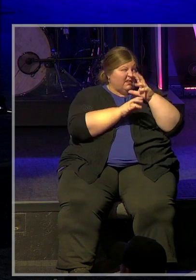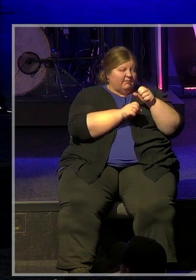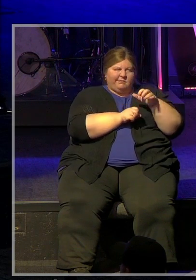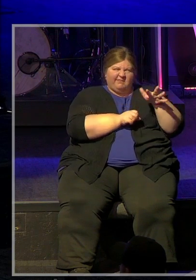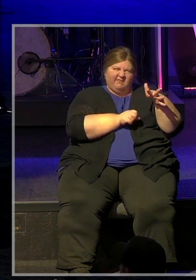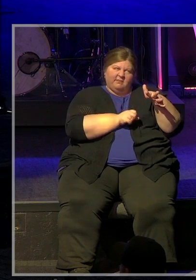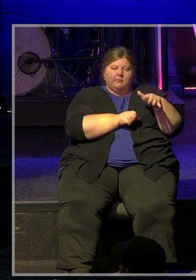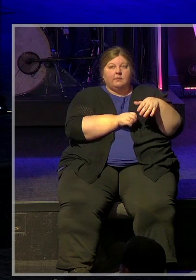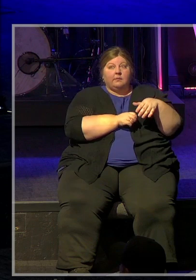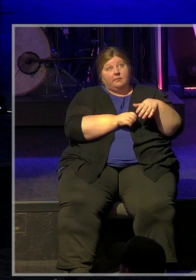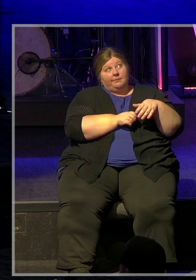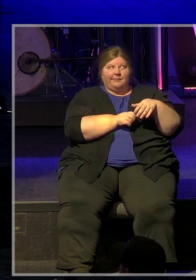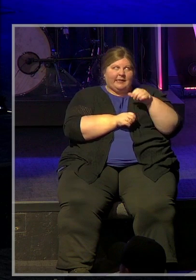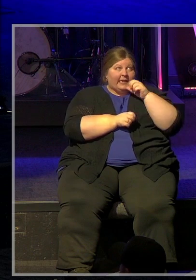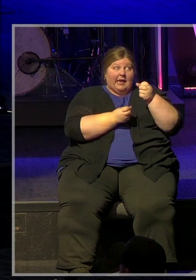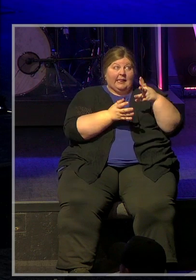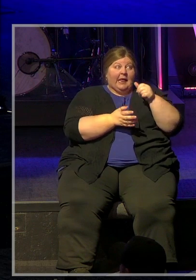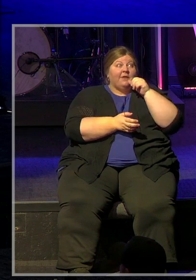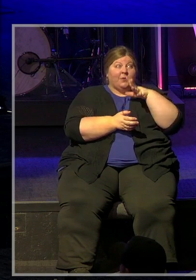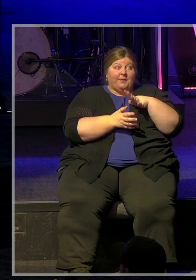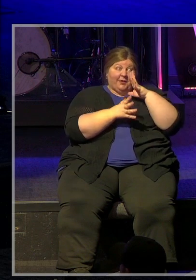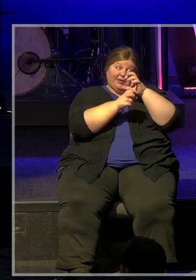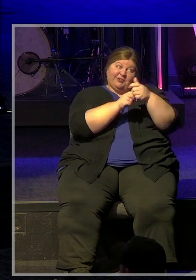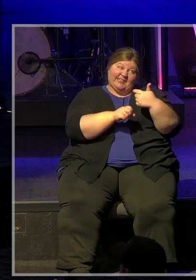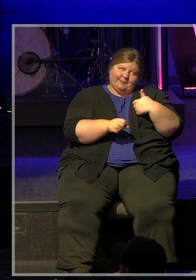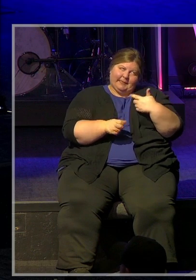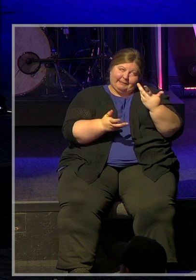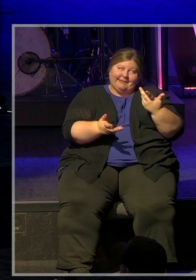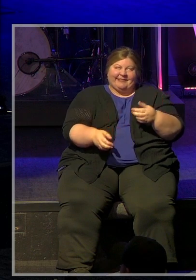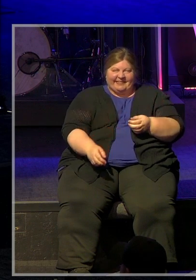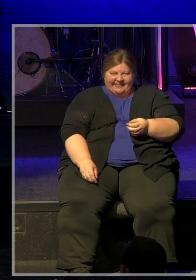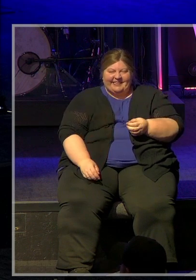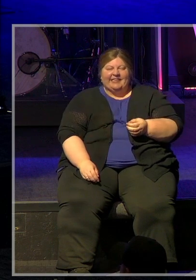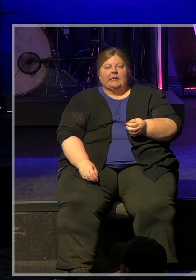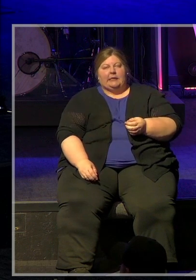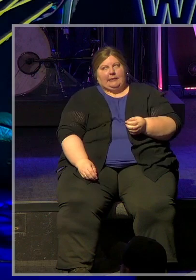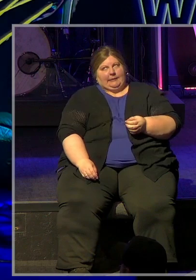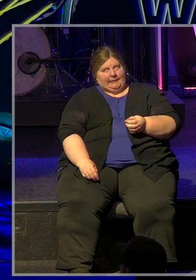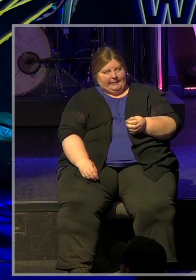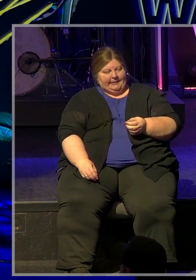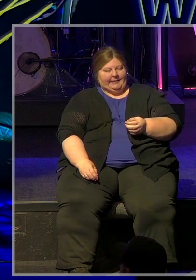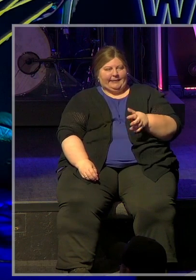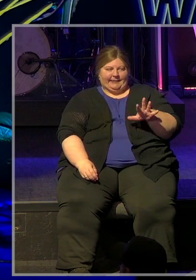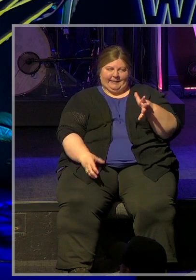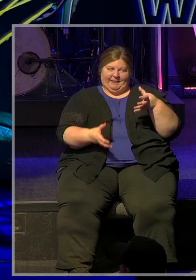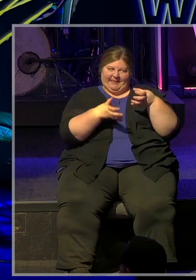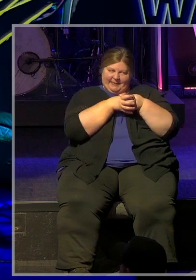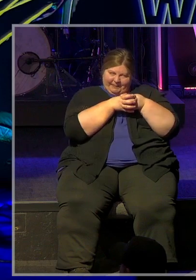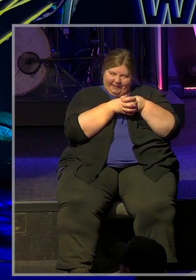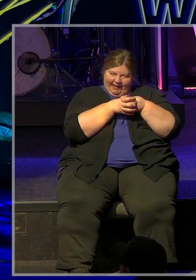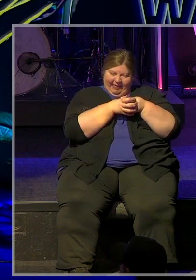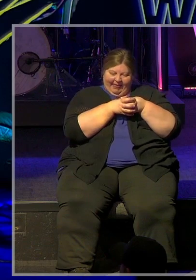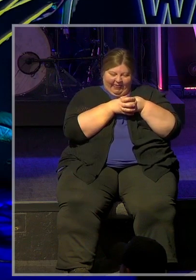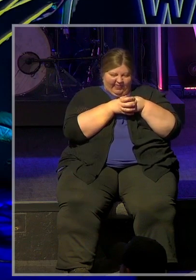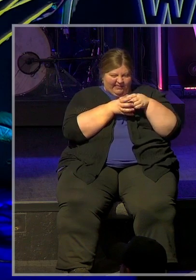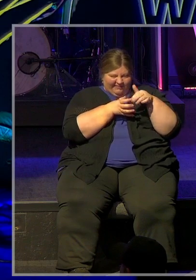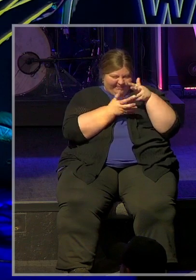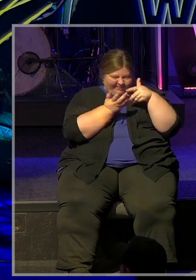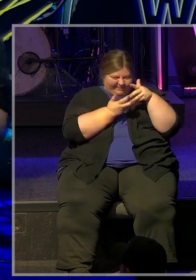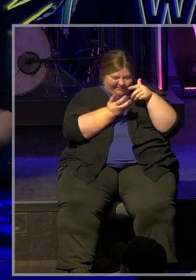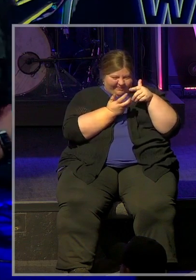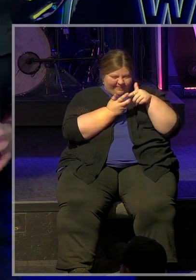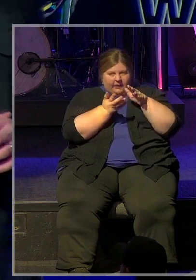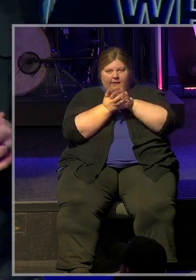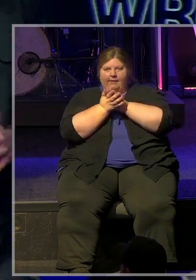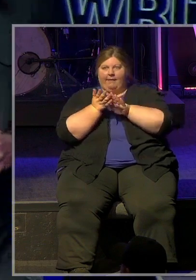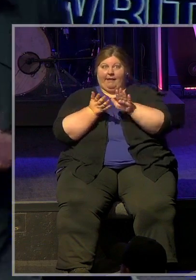in, and probably more so, there were not a lot of women that were interested in me. So it was a relatively small pond. And so I went to college, and I'm like,